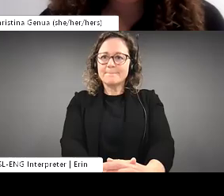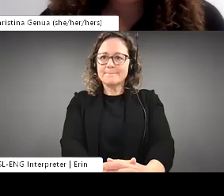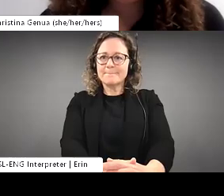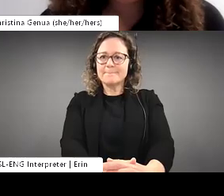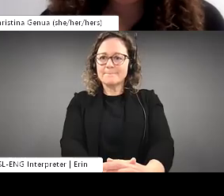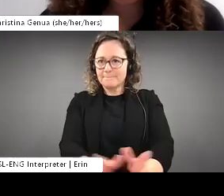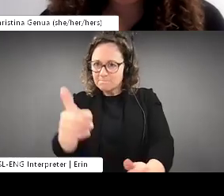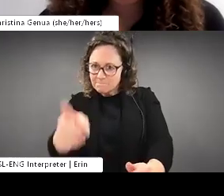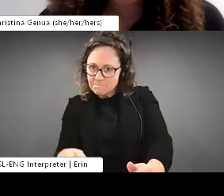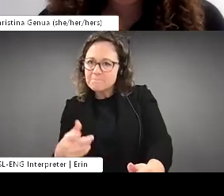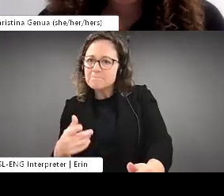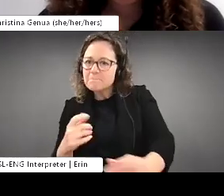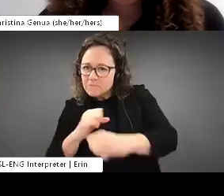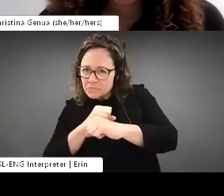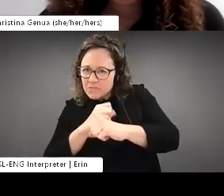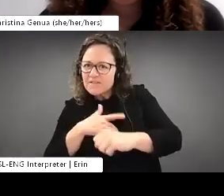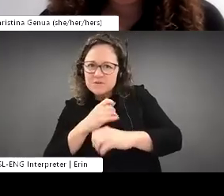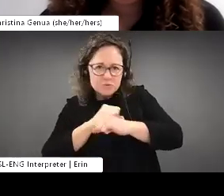Secure.